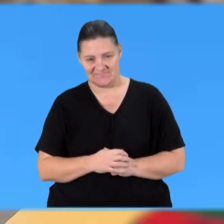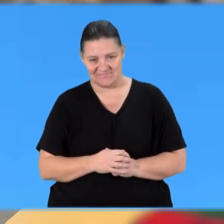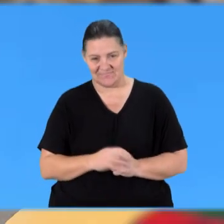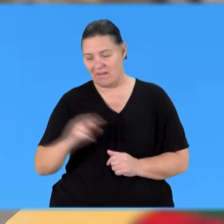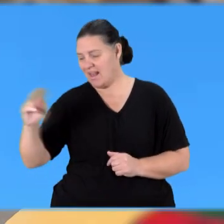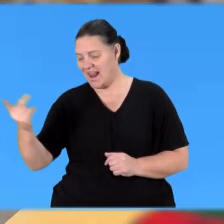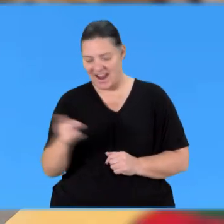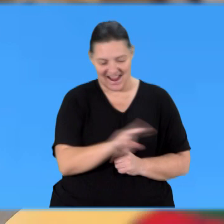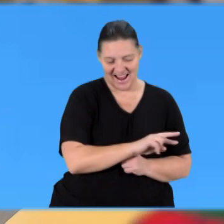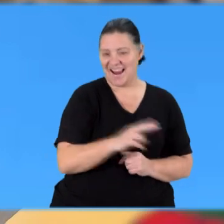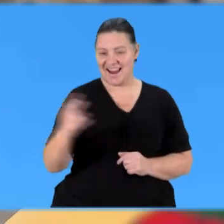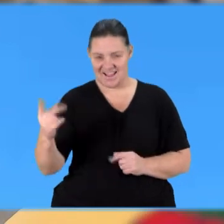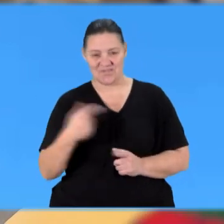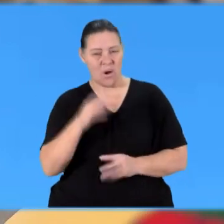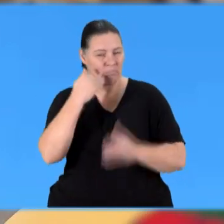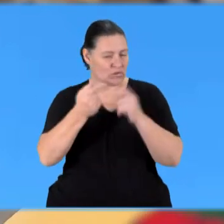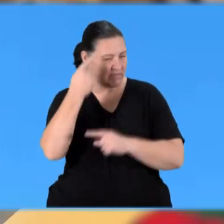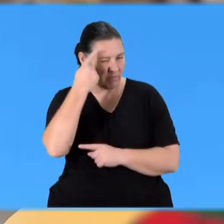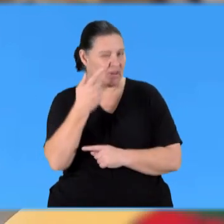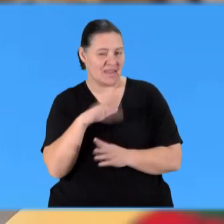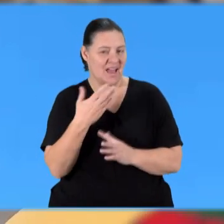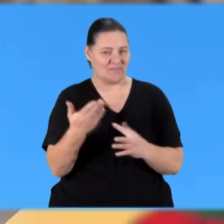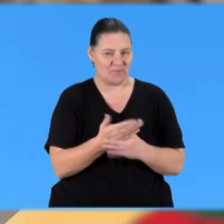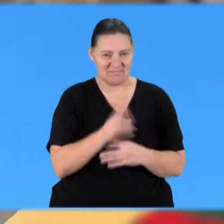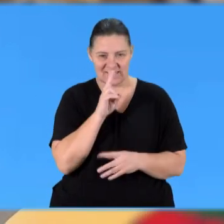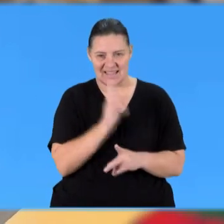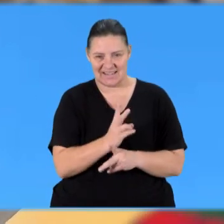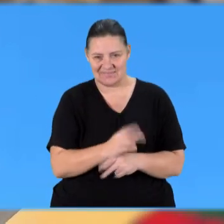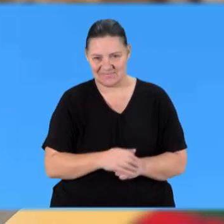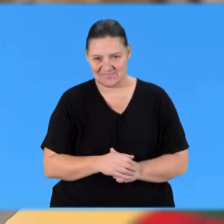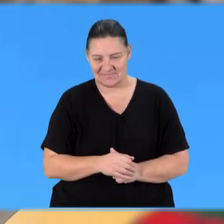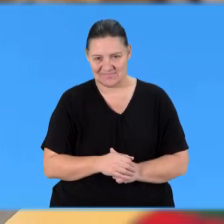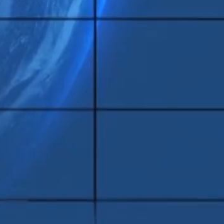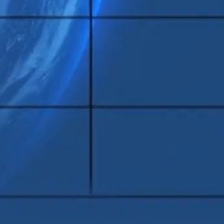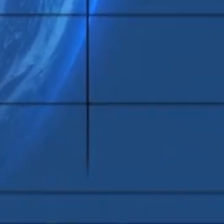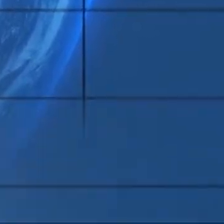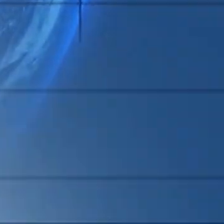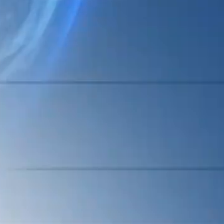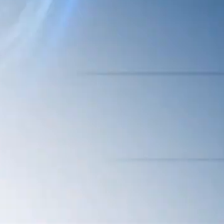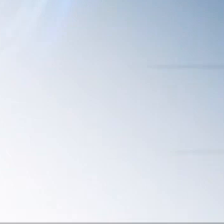So let's take an 8 break so that we can go and process this information. I'll see you just after this.